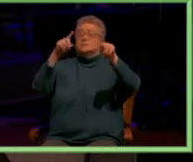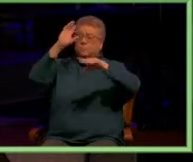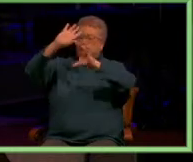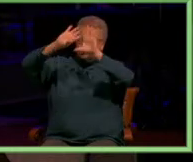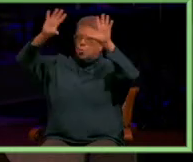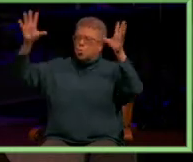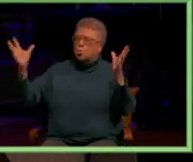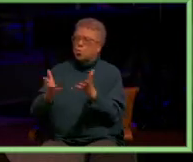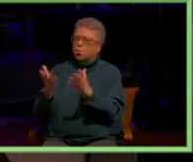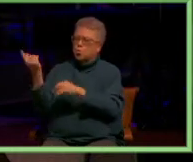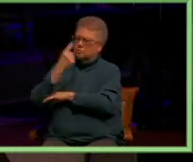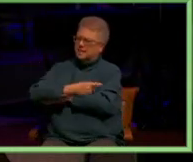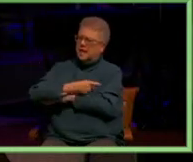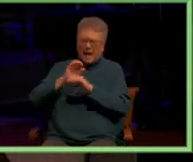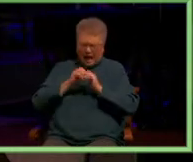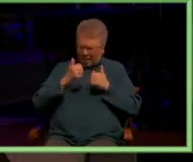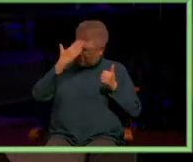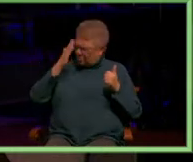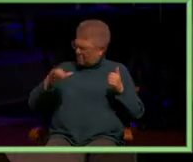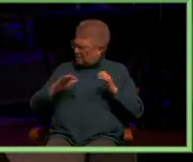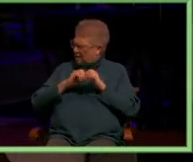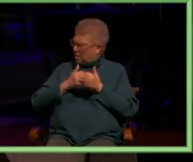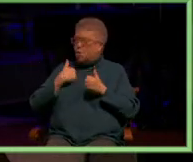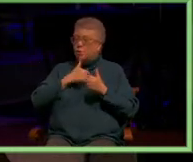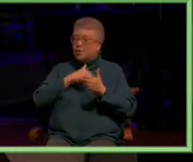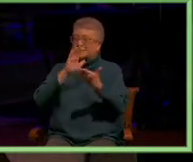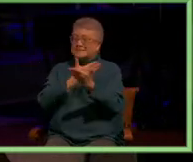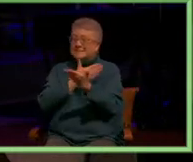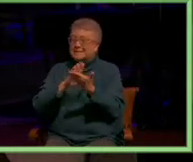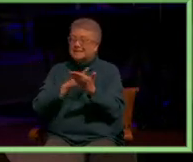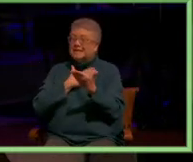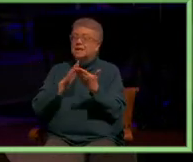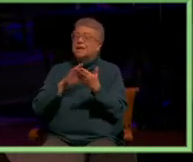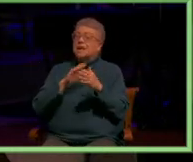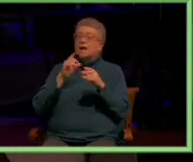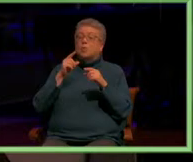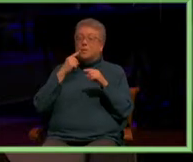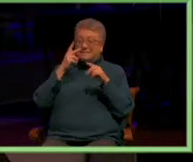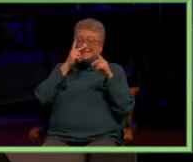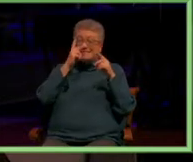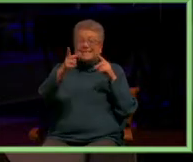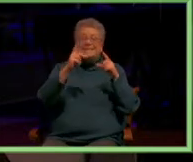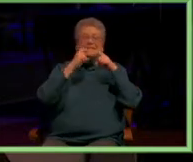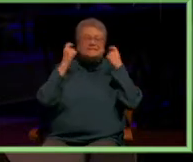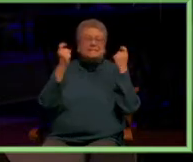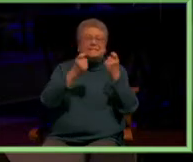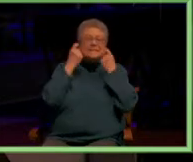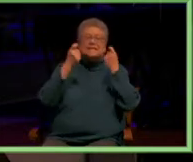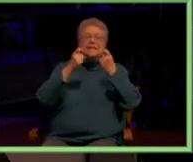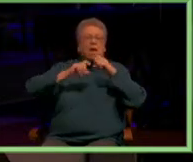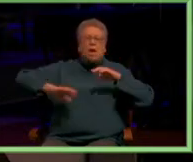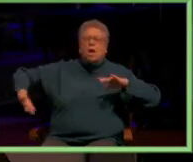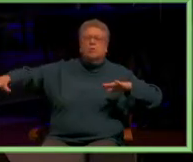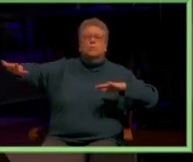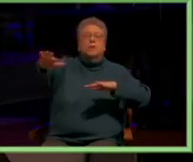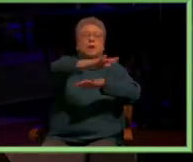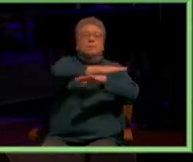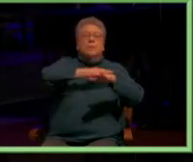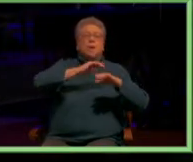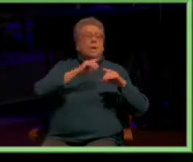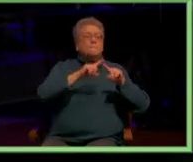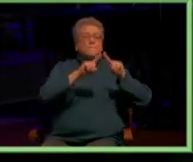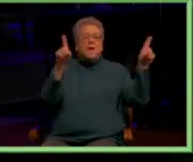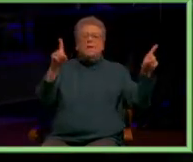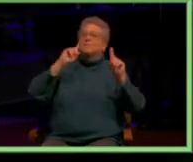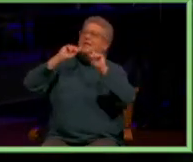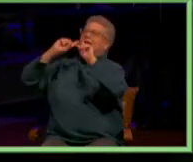And how do I know this? Because we also sing that Christmas hymn, as far as the curse is found. Wherever you find the curse, the answer is Christ. Wherever